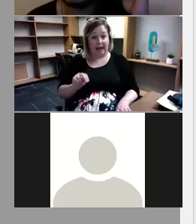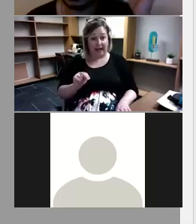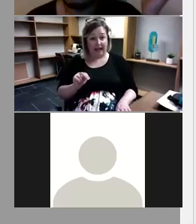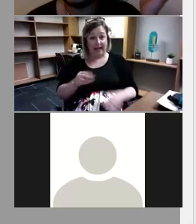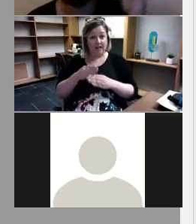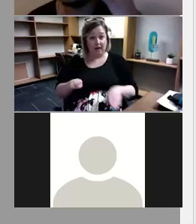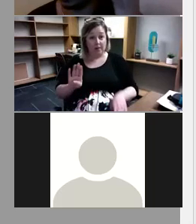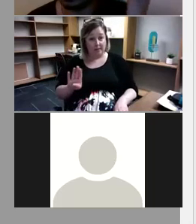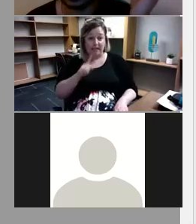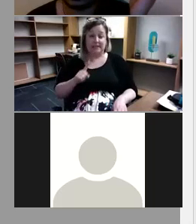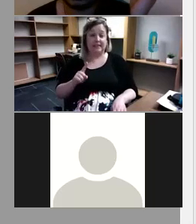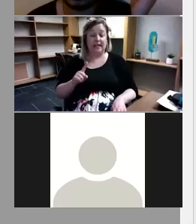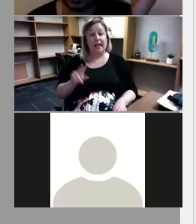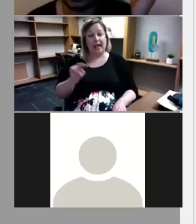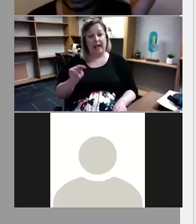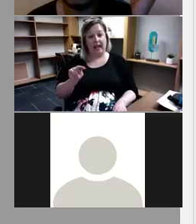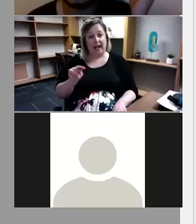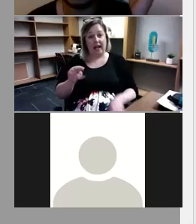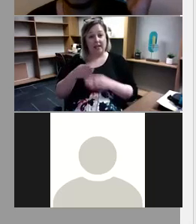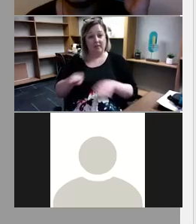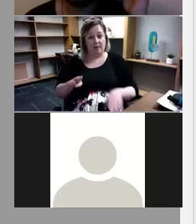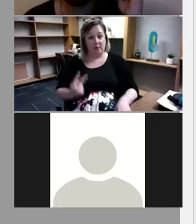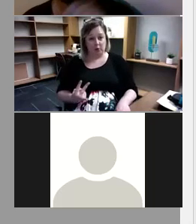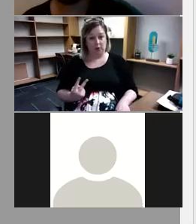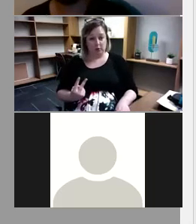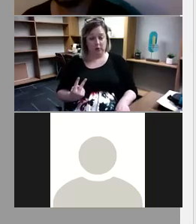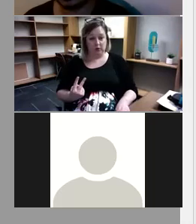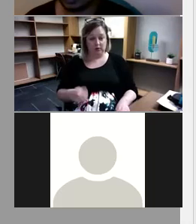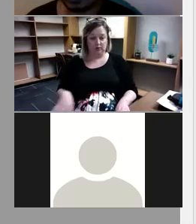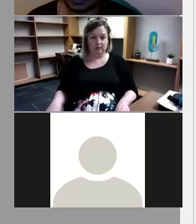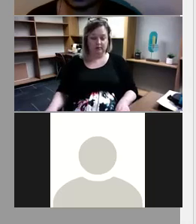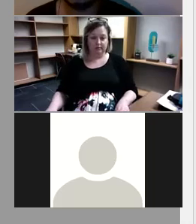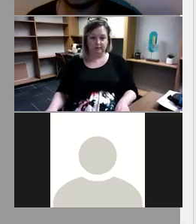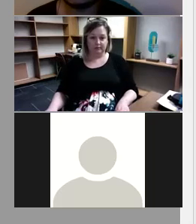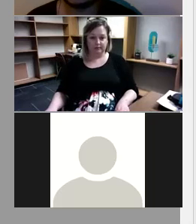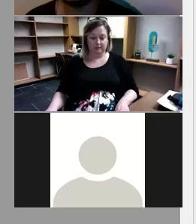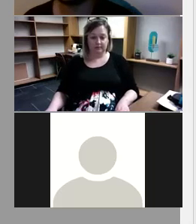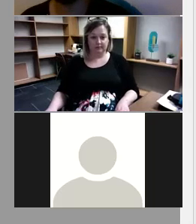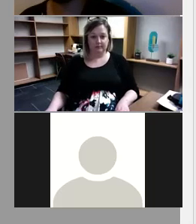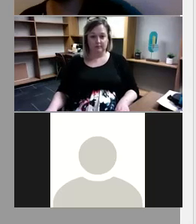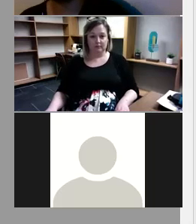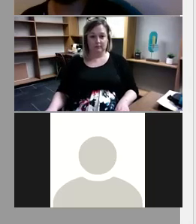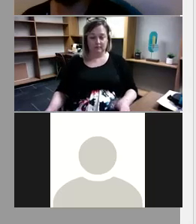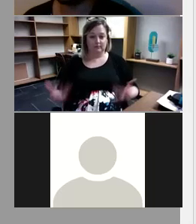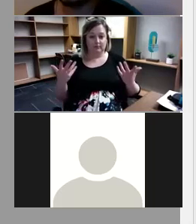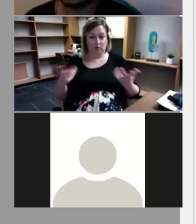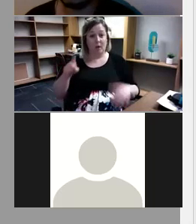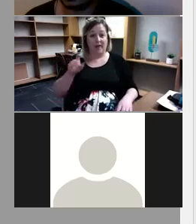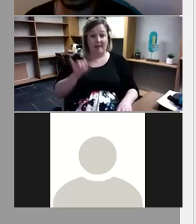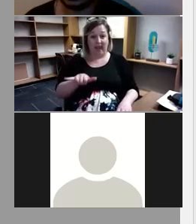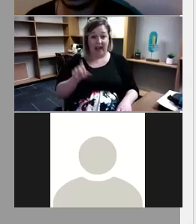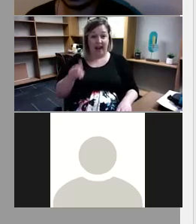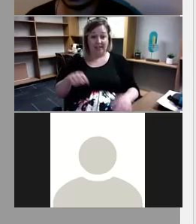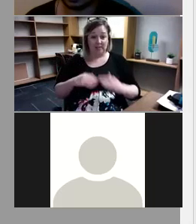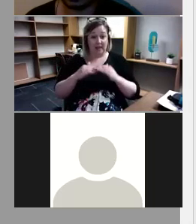2 is n by 2 cubed, so 4 times n by 2 cubed has to be less than some constant times f